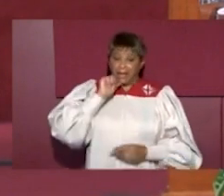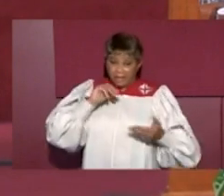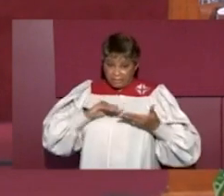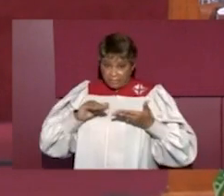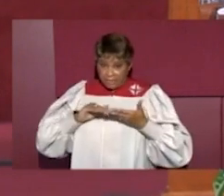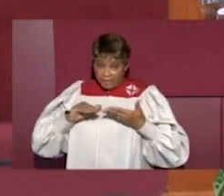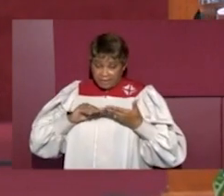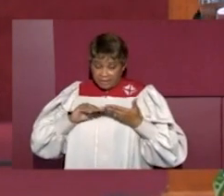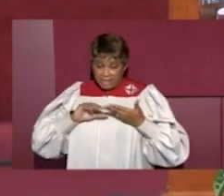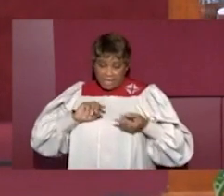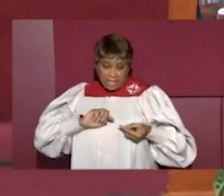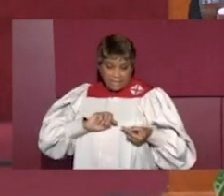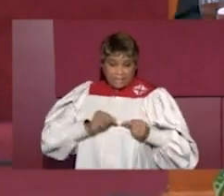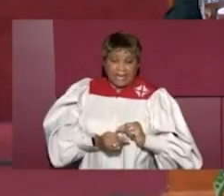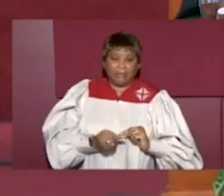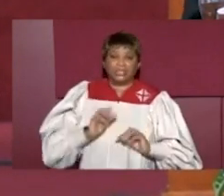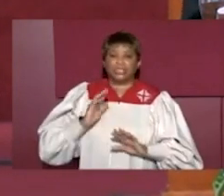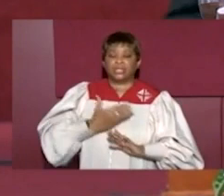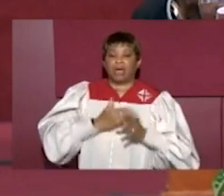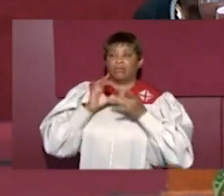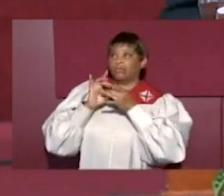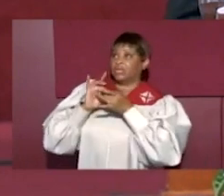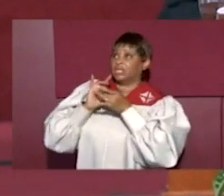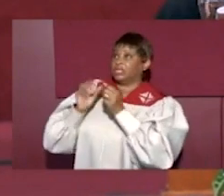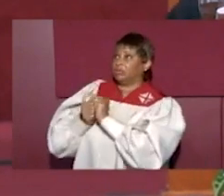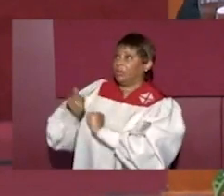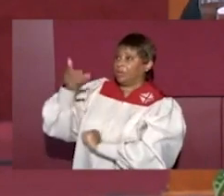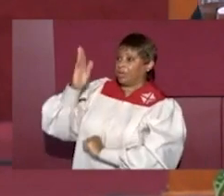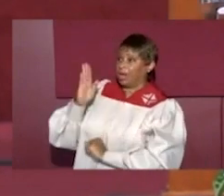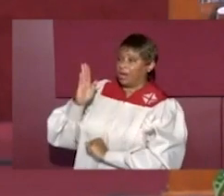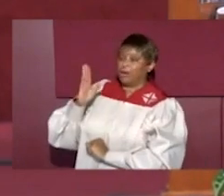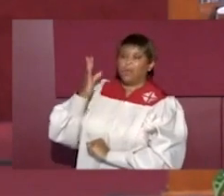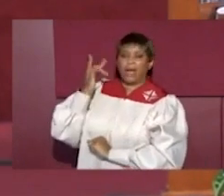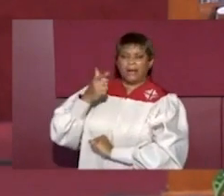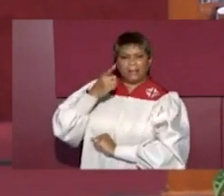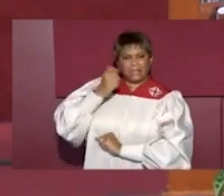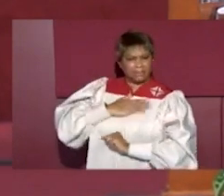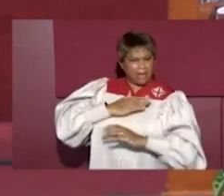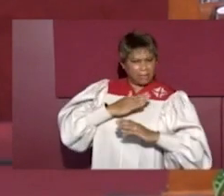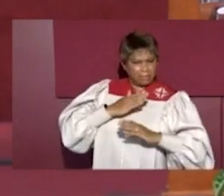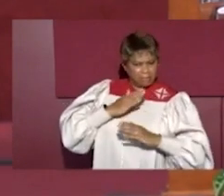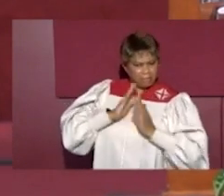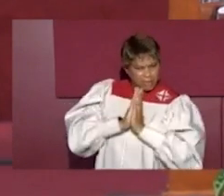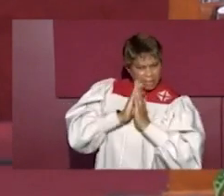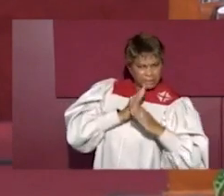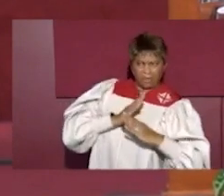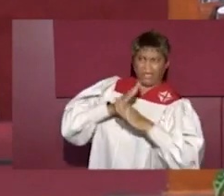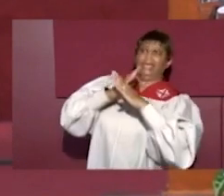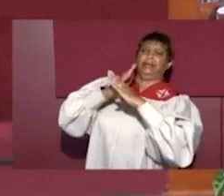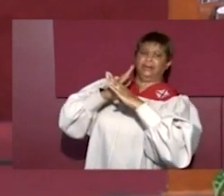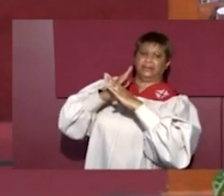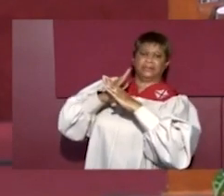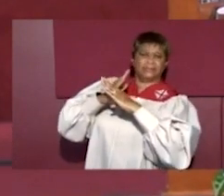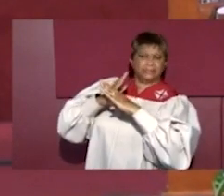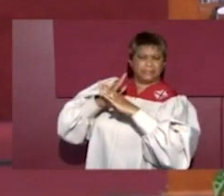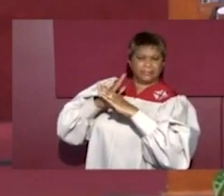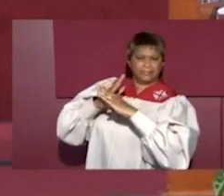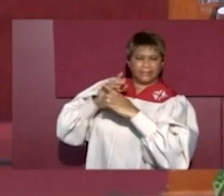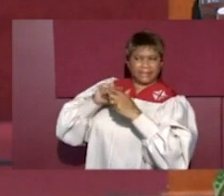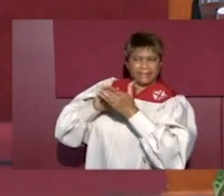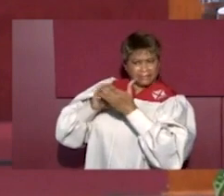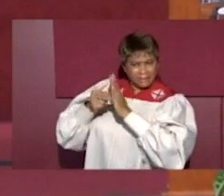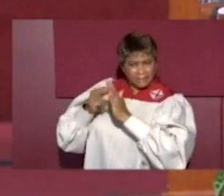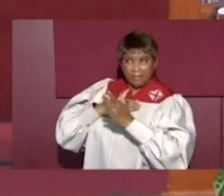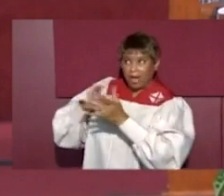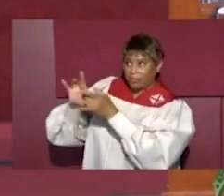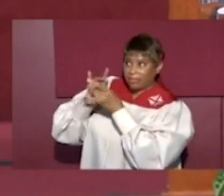Unforgiveness damages our relationship with God because if my prayers are hindered, come on now. If my prayers are hindered, then my